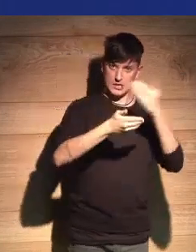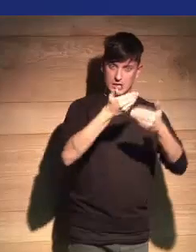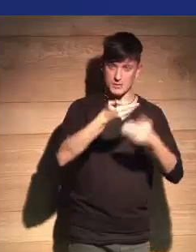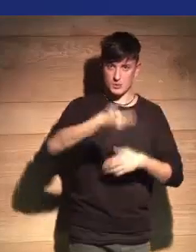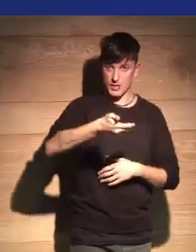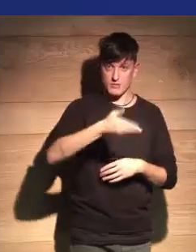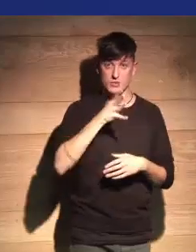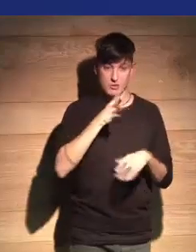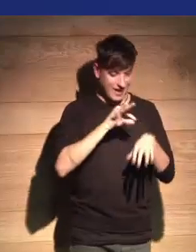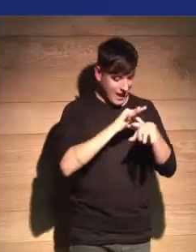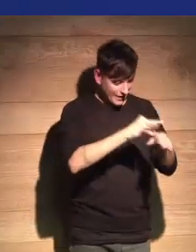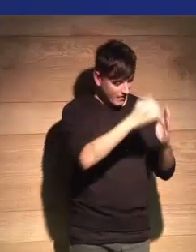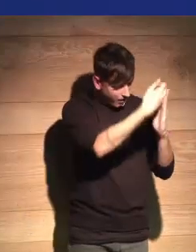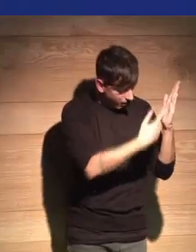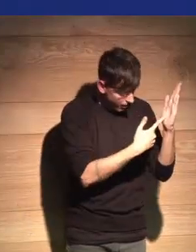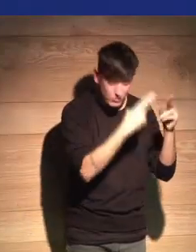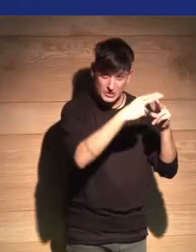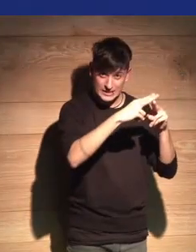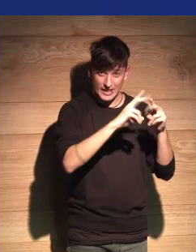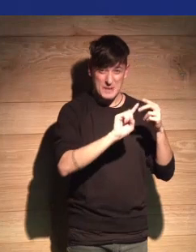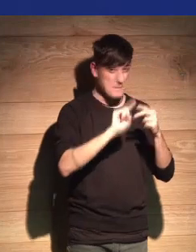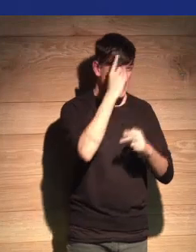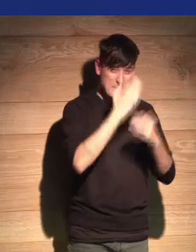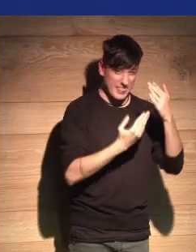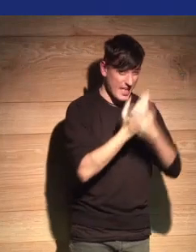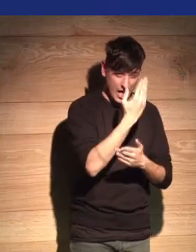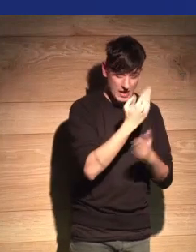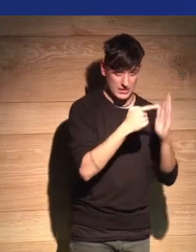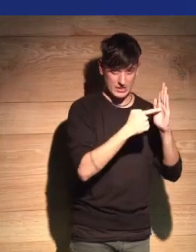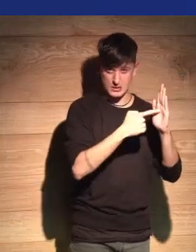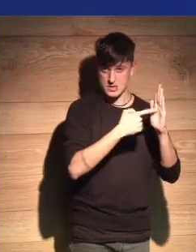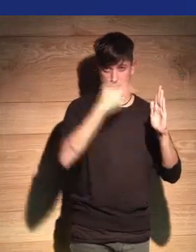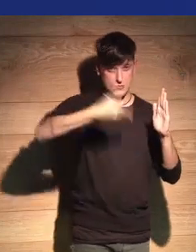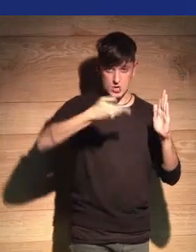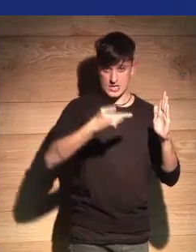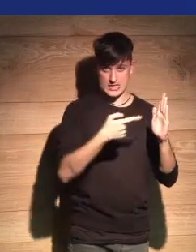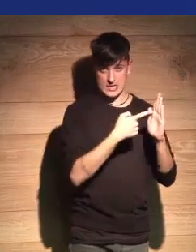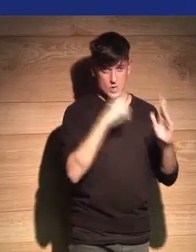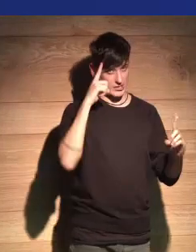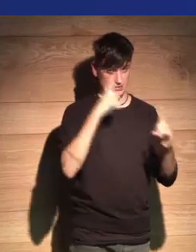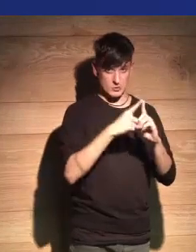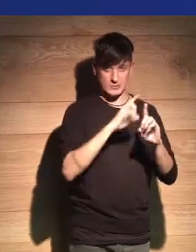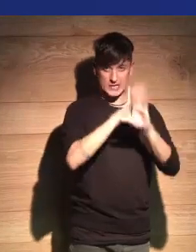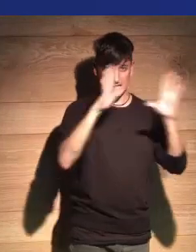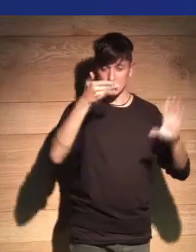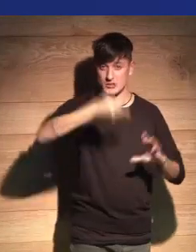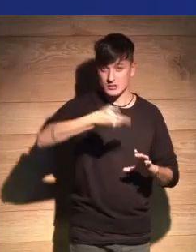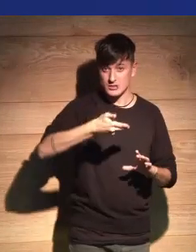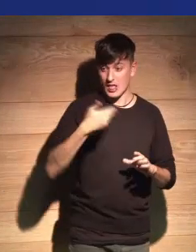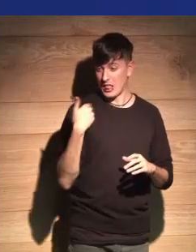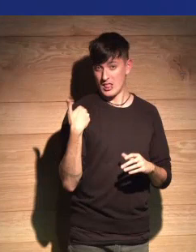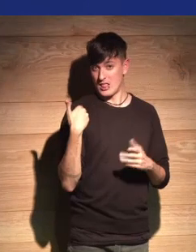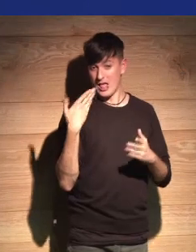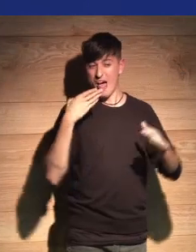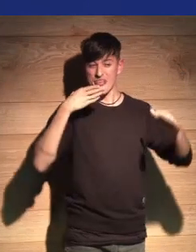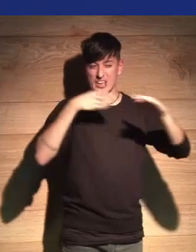That's why it's one of the most important things in our political agenda. Some decades ago,